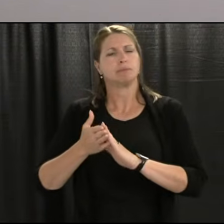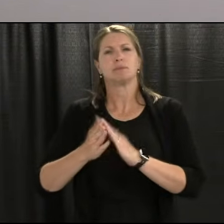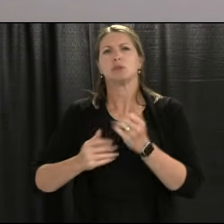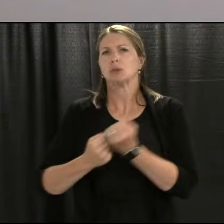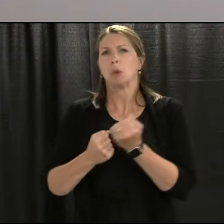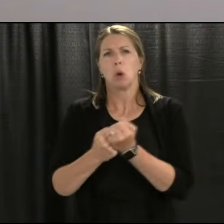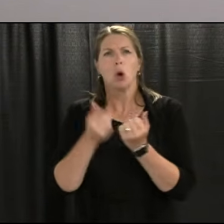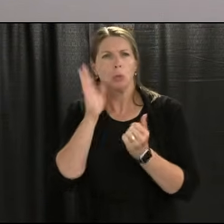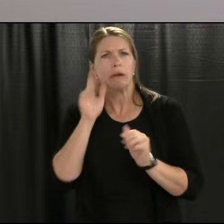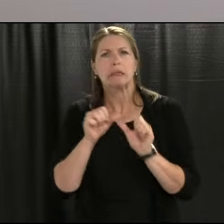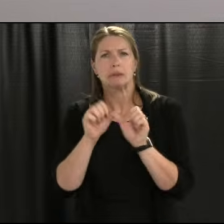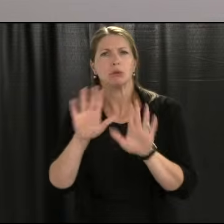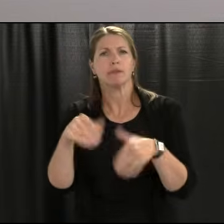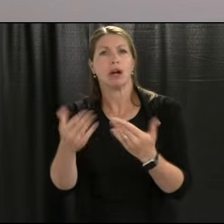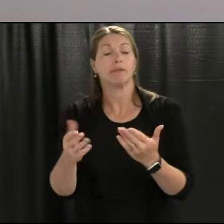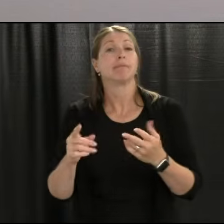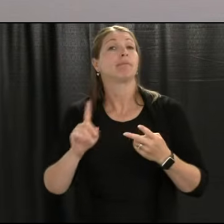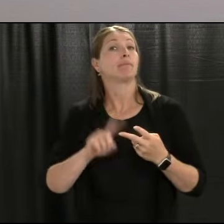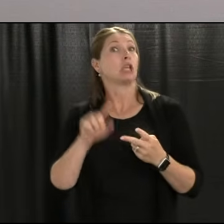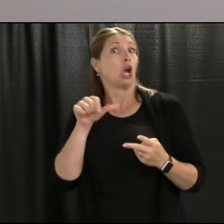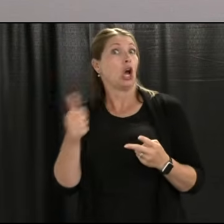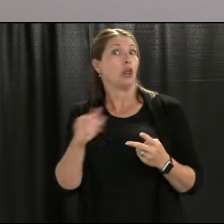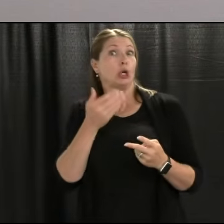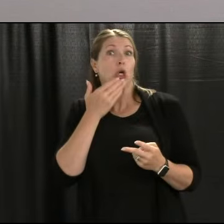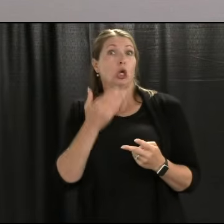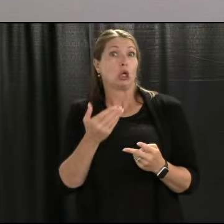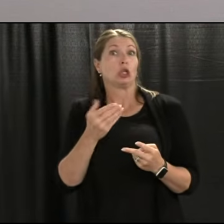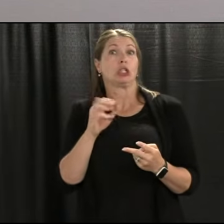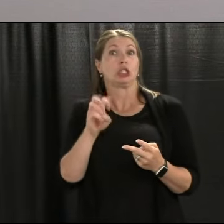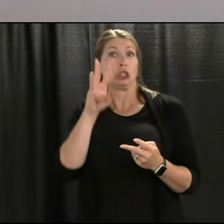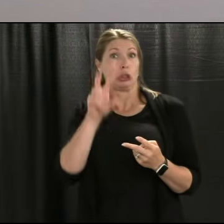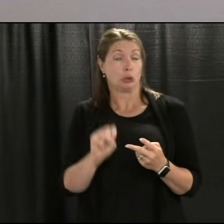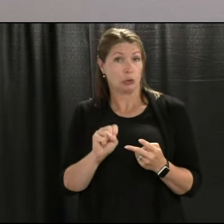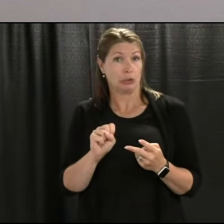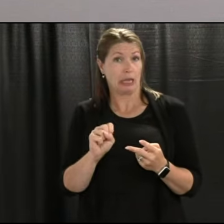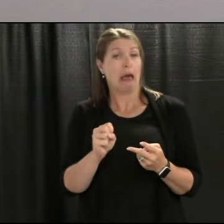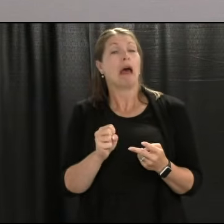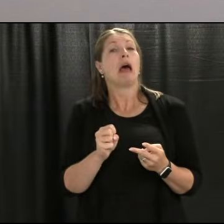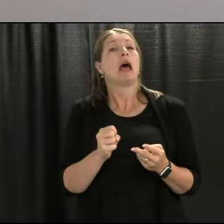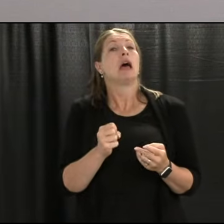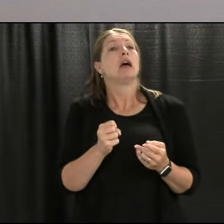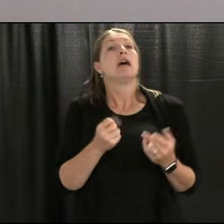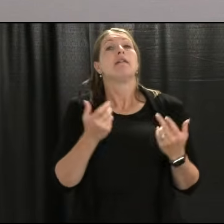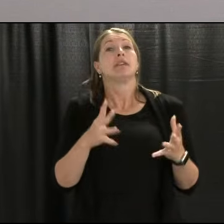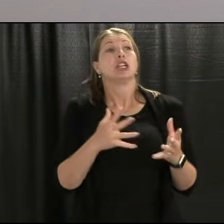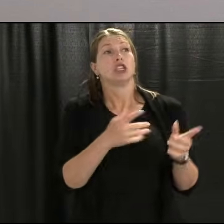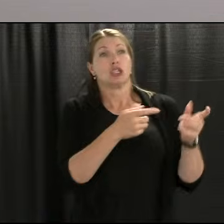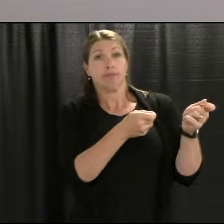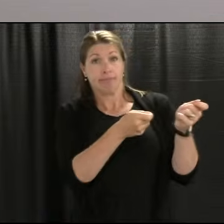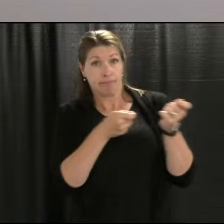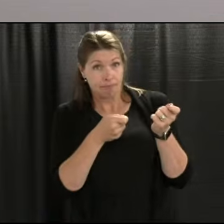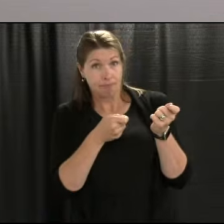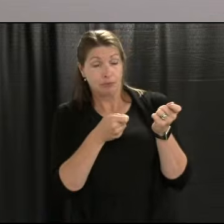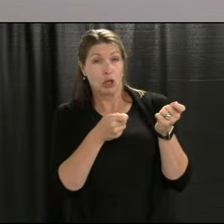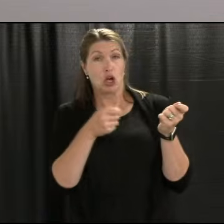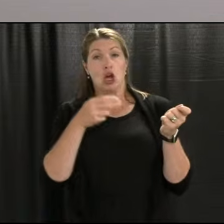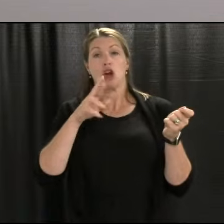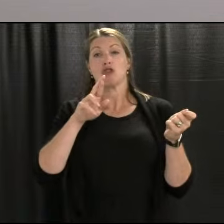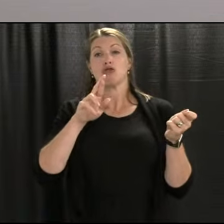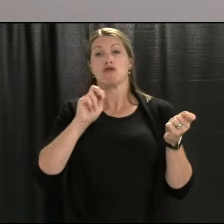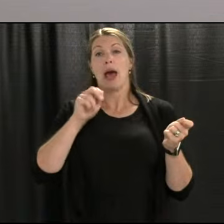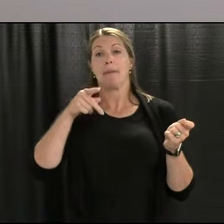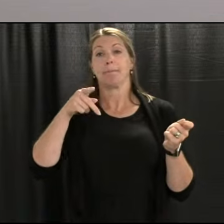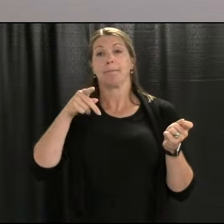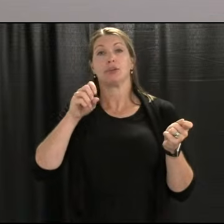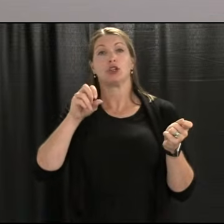news, we have procured a Sikorsky S-92 Raptor helicopter from Alberta.